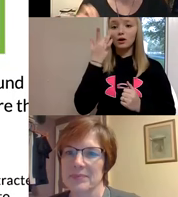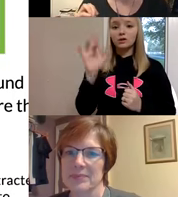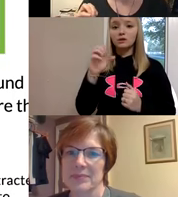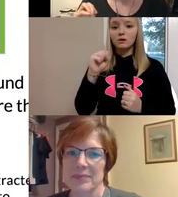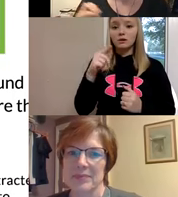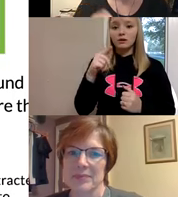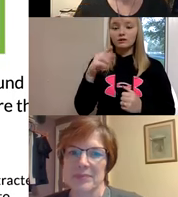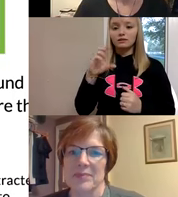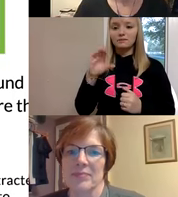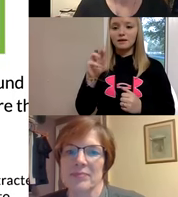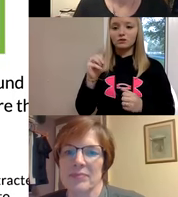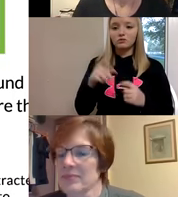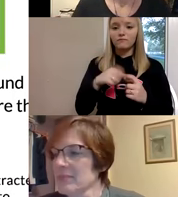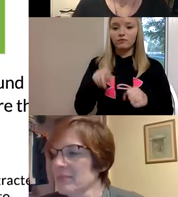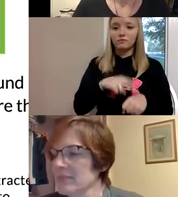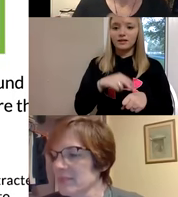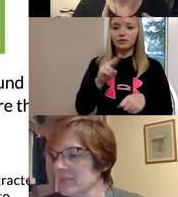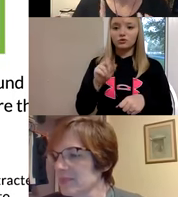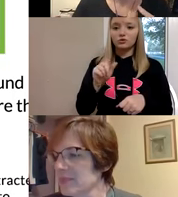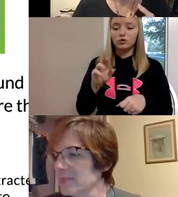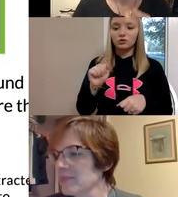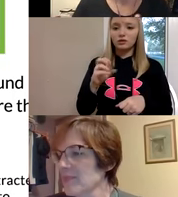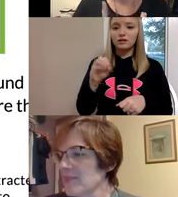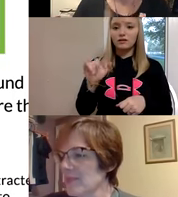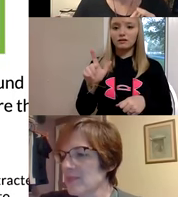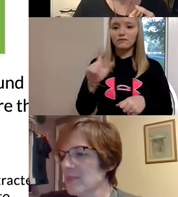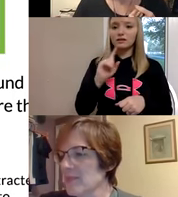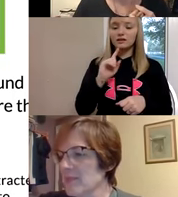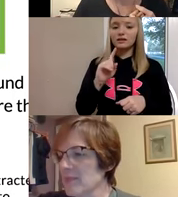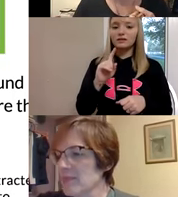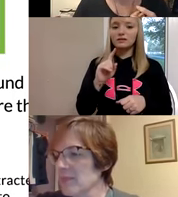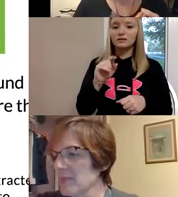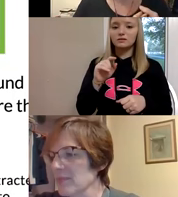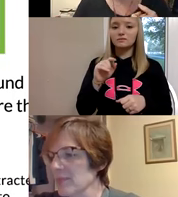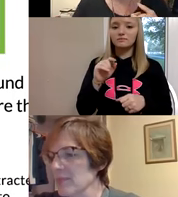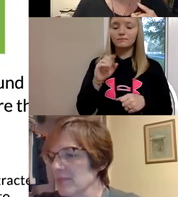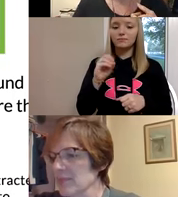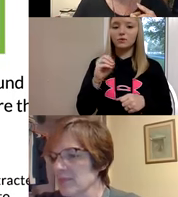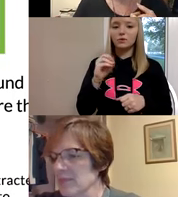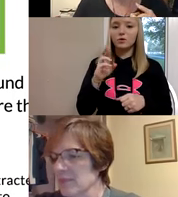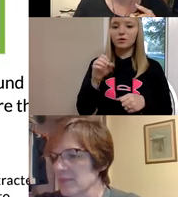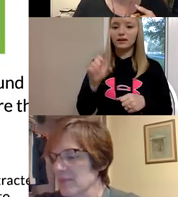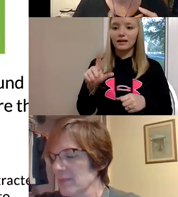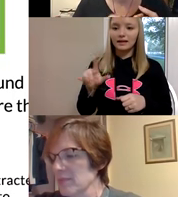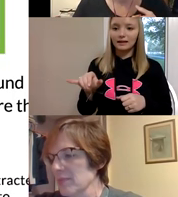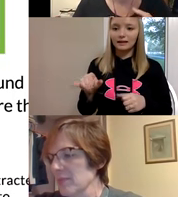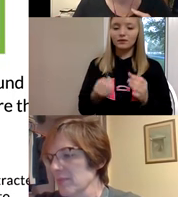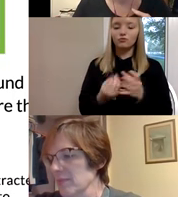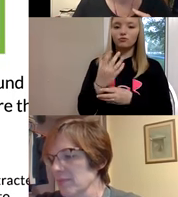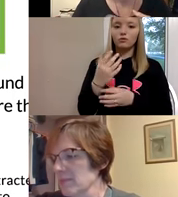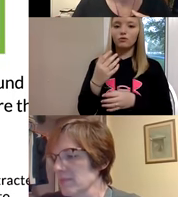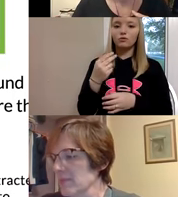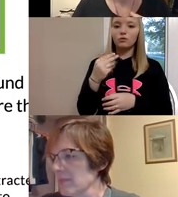Nature's Ultra and Young Living, it is organically grown hemp, organically grown cannabis that is